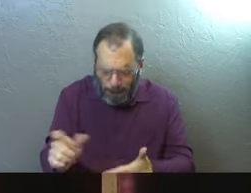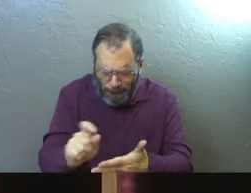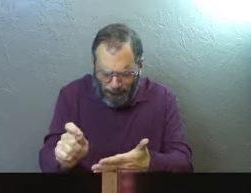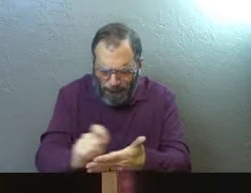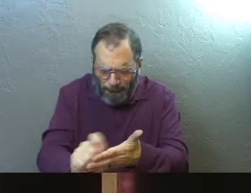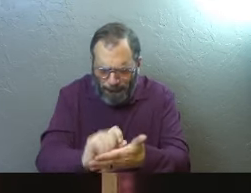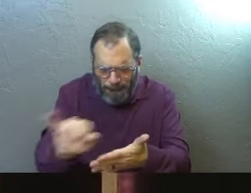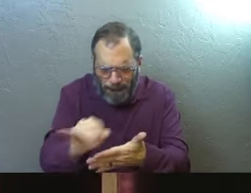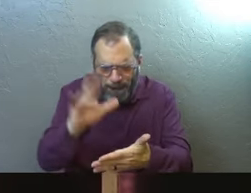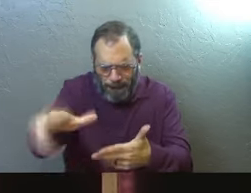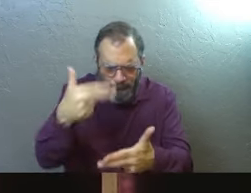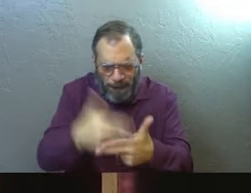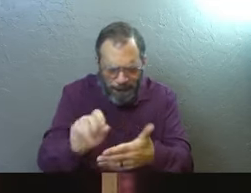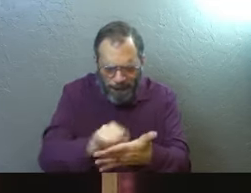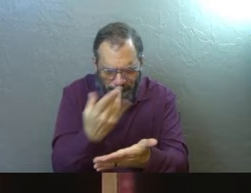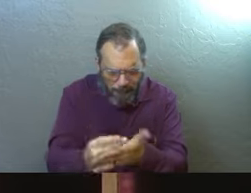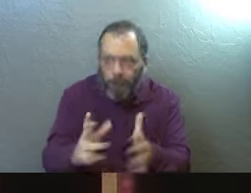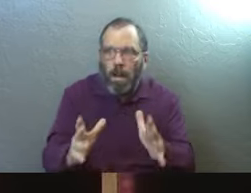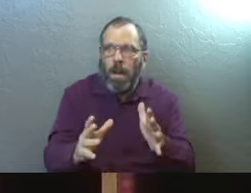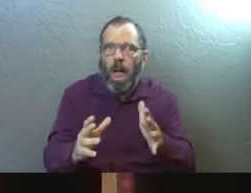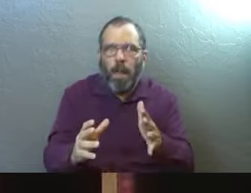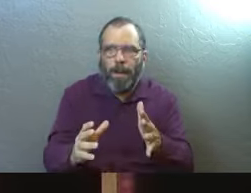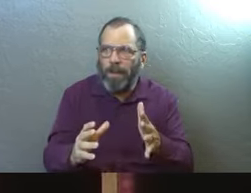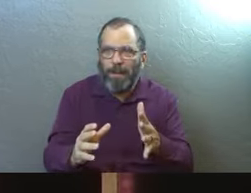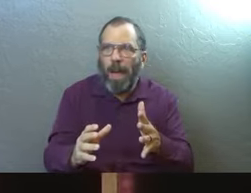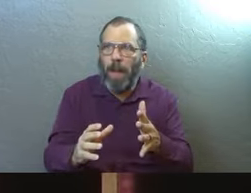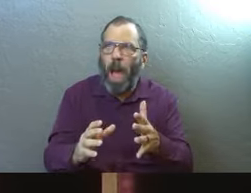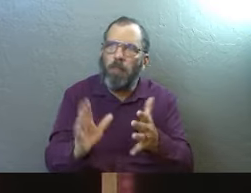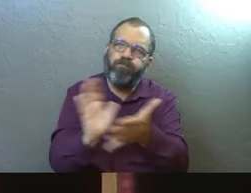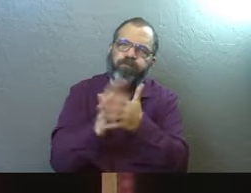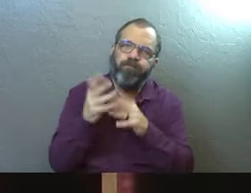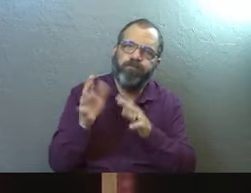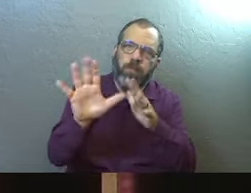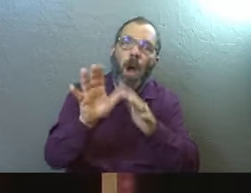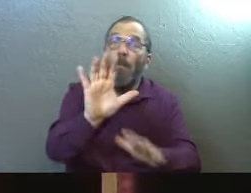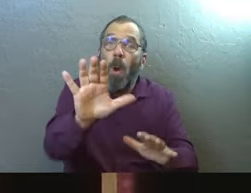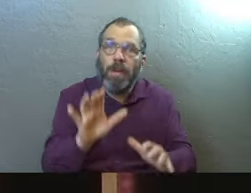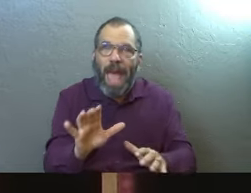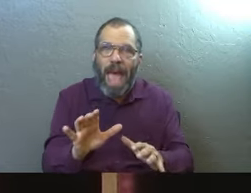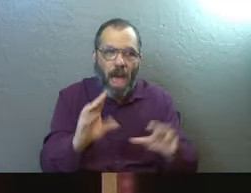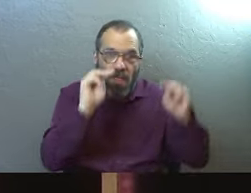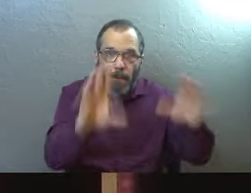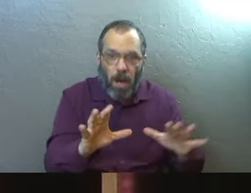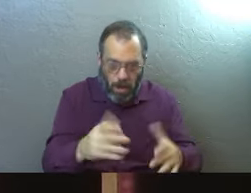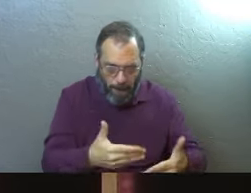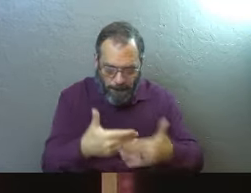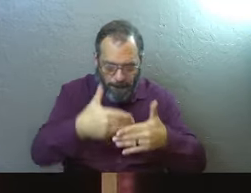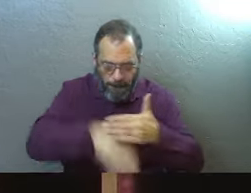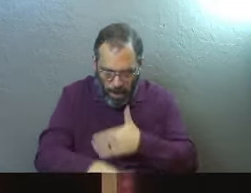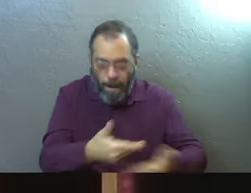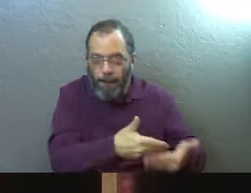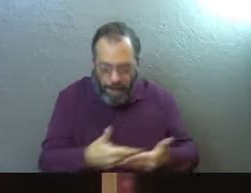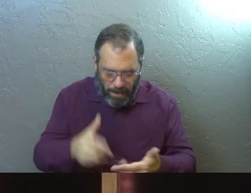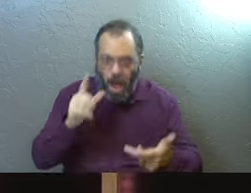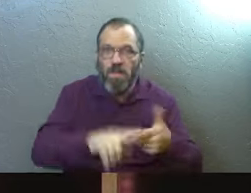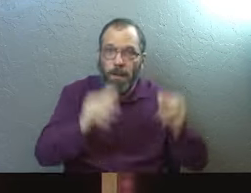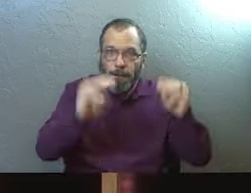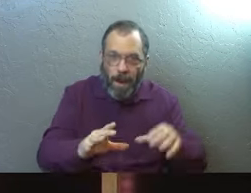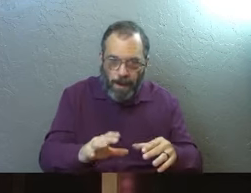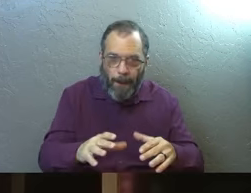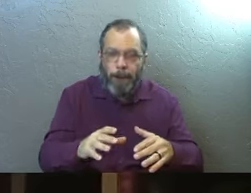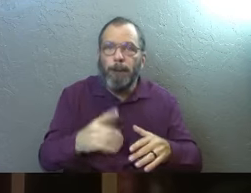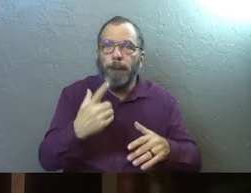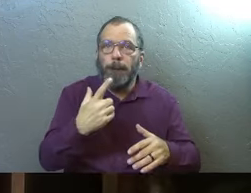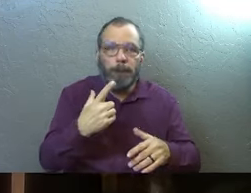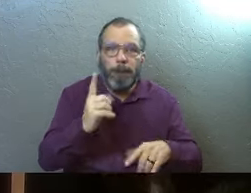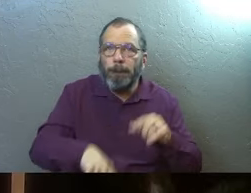speak again, and he began praising God. Just to summarize, so you've got the miracle of this baby being born, you've got the miracle of him